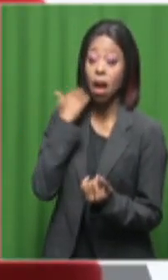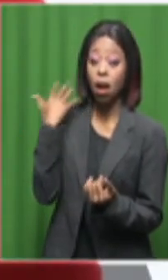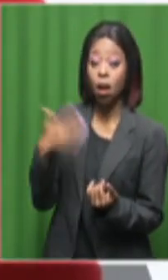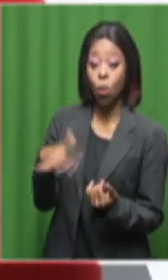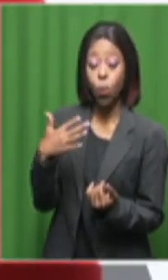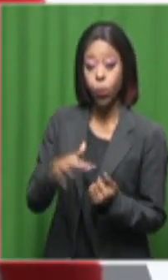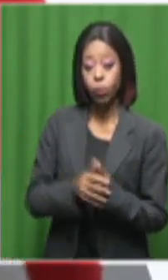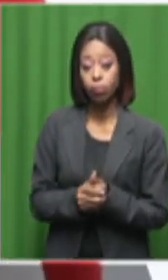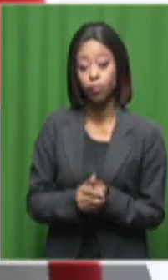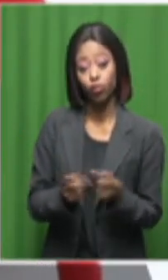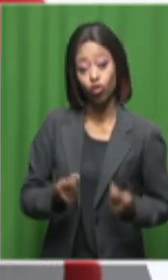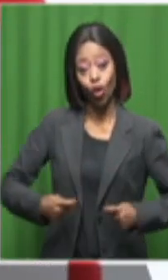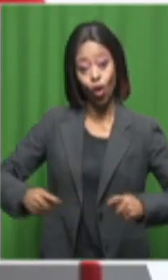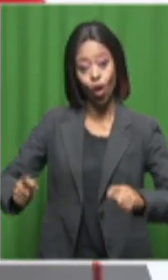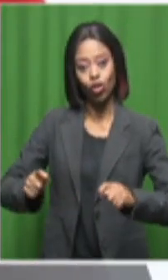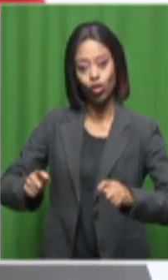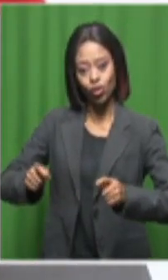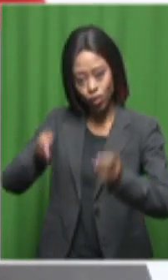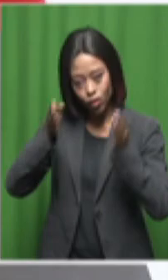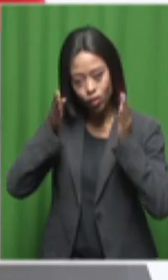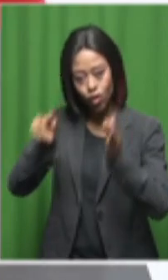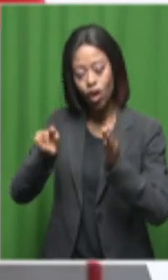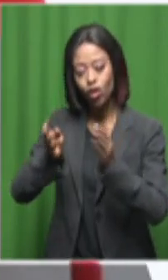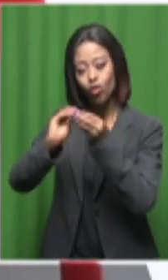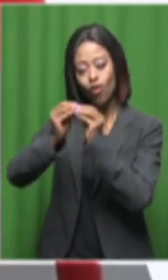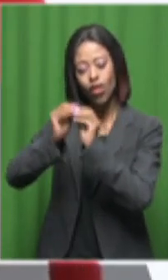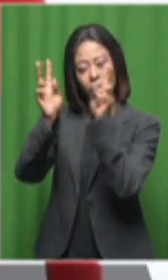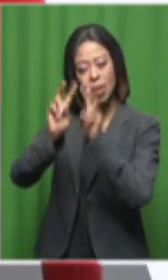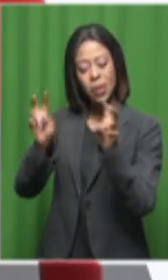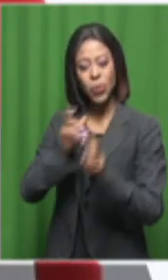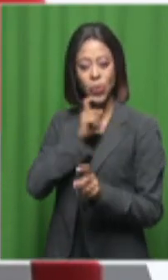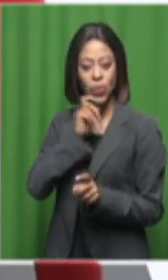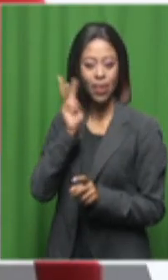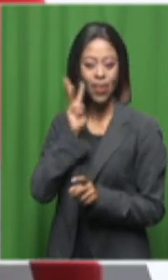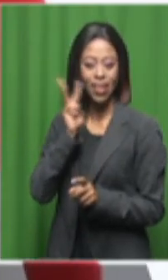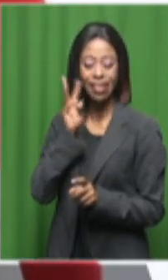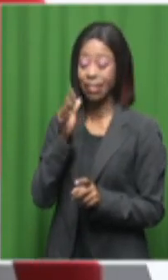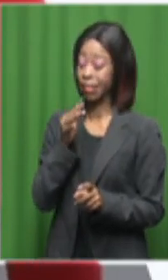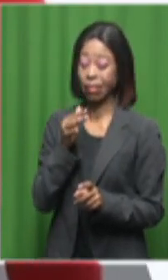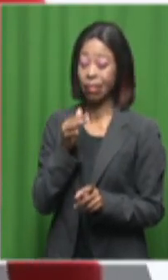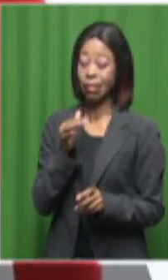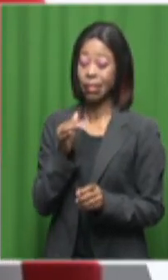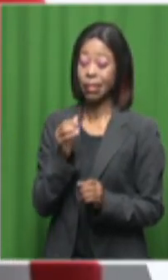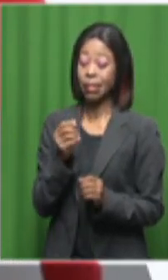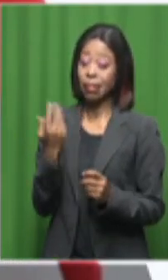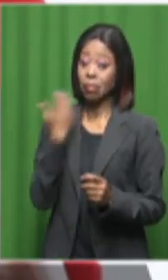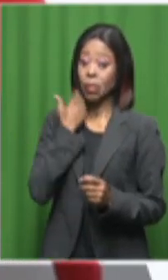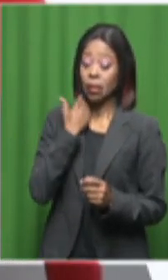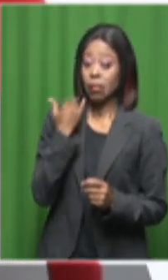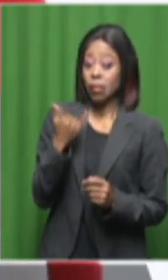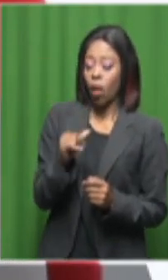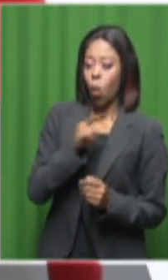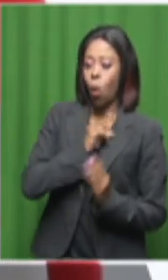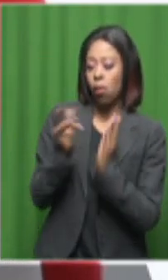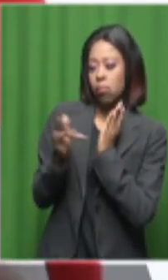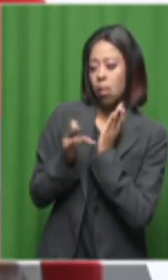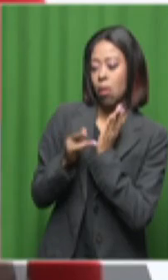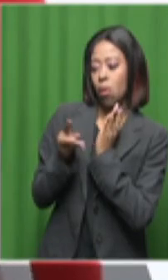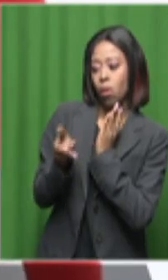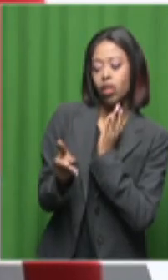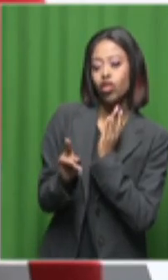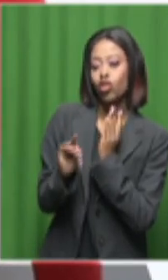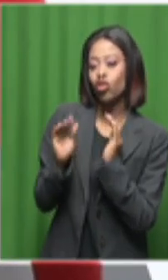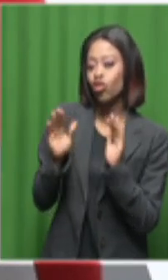component related to green hydrogen, they are still prohibitive because the technology is yet to